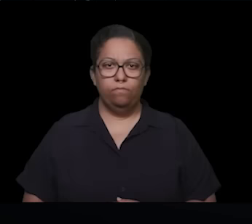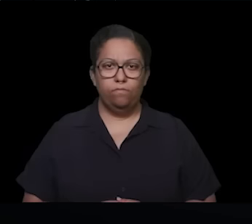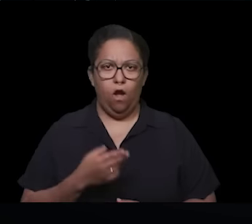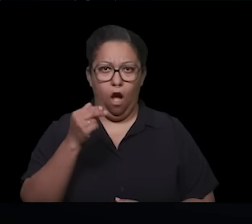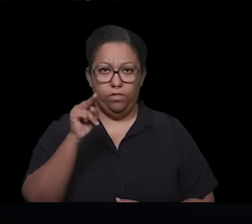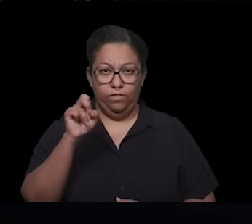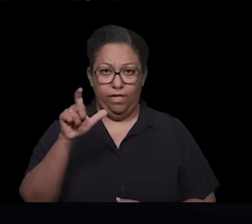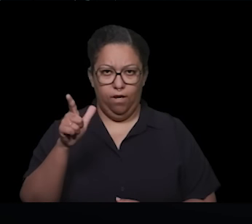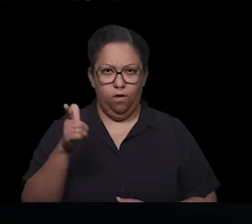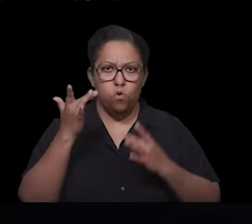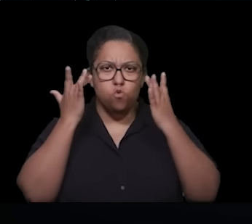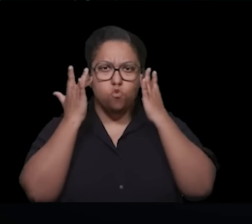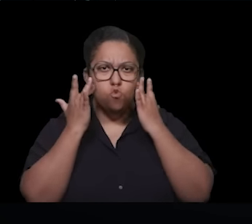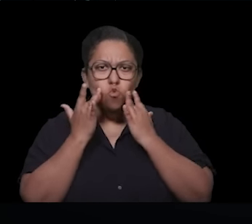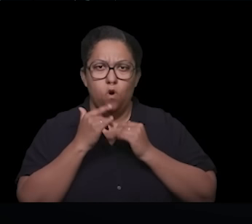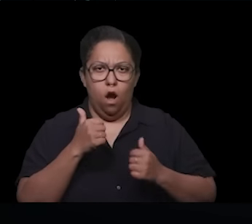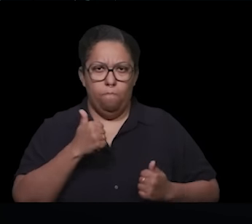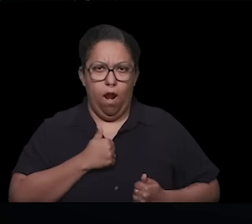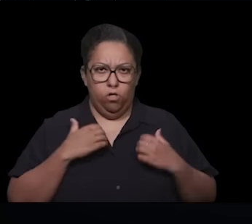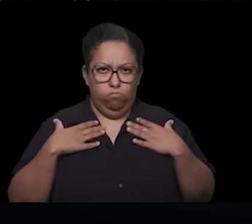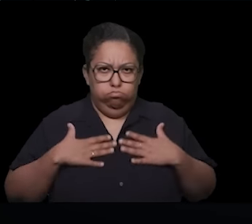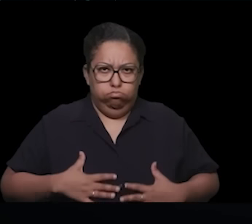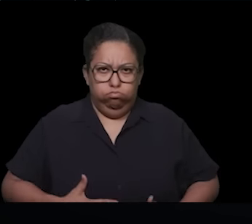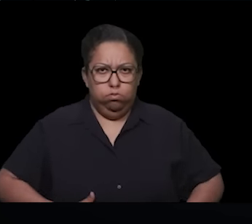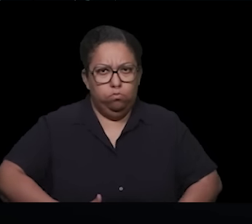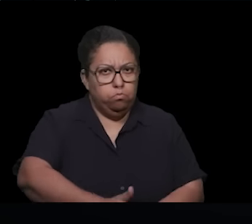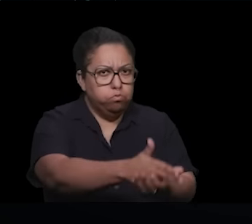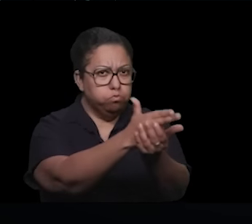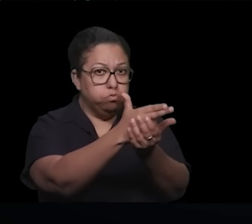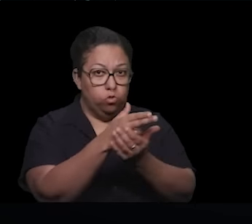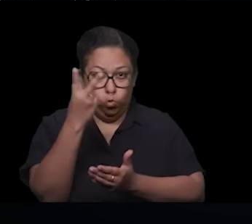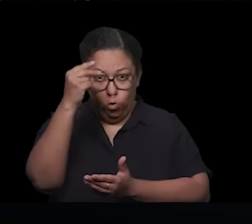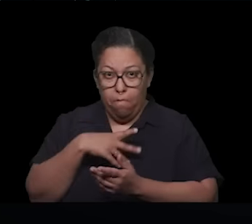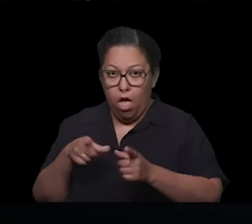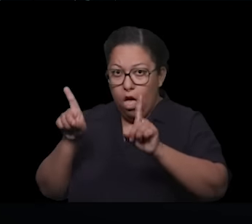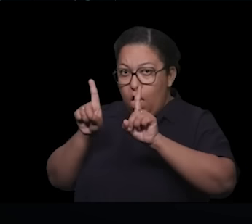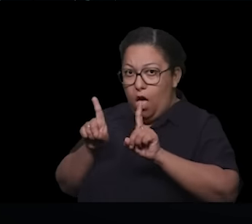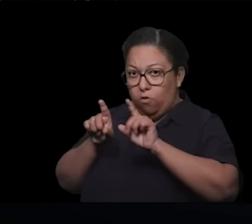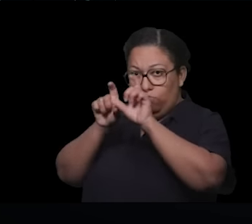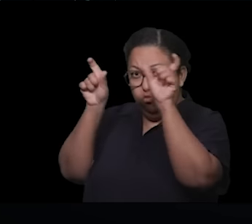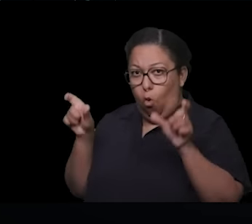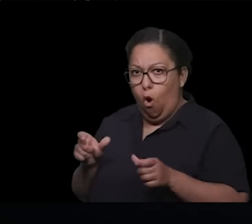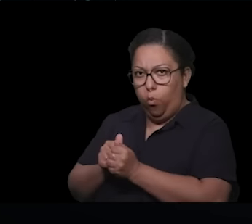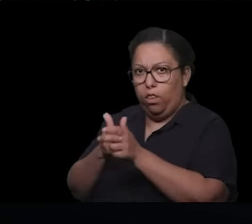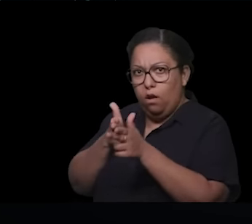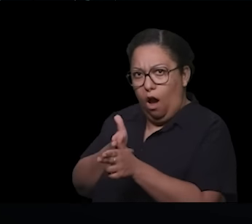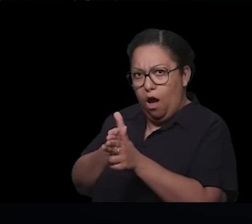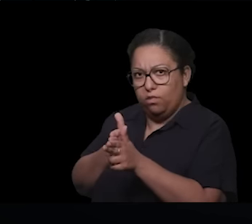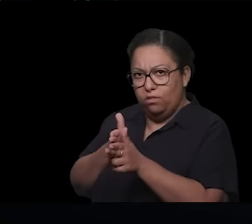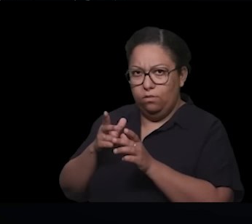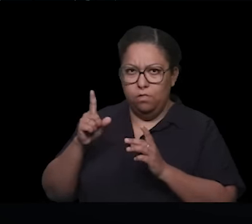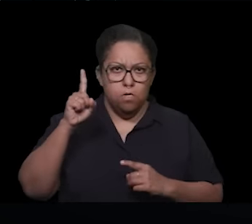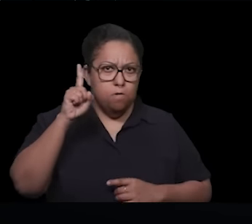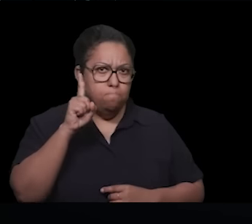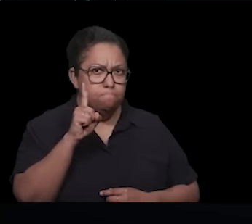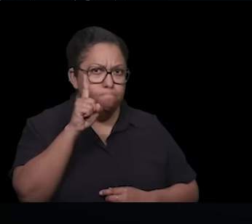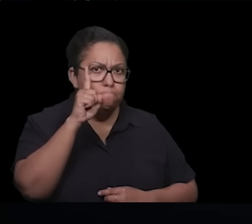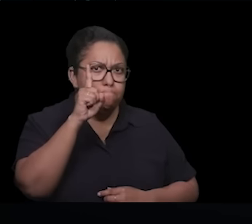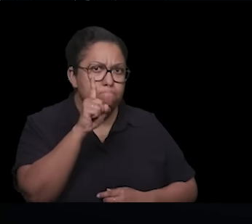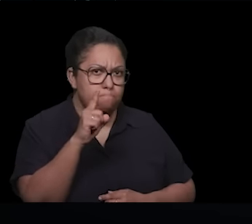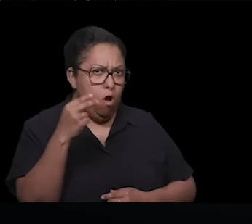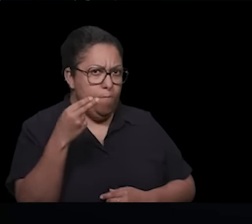Hartel, a clean-shaven man in a uniform, kneels with his arms raised. Two other men stand in the doorway with handguns. Herbert inches to